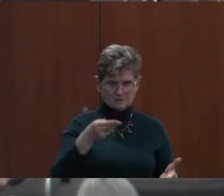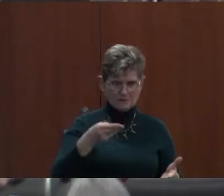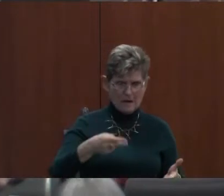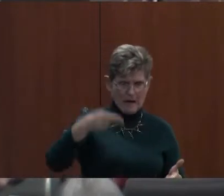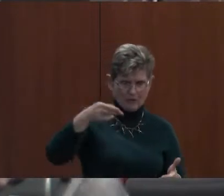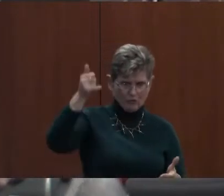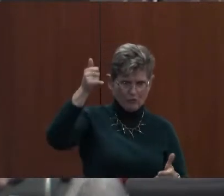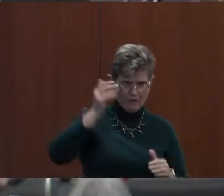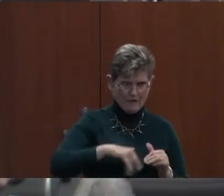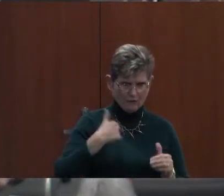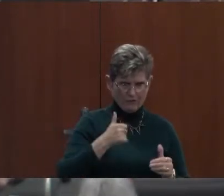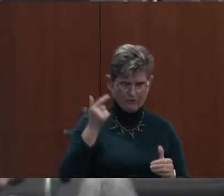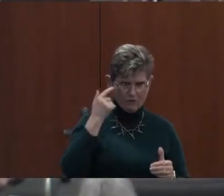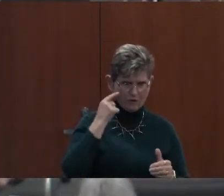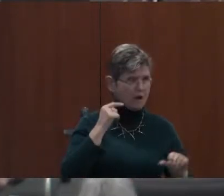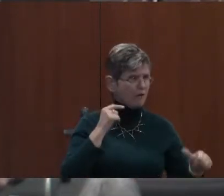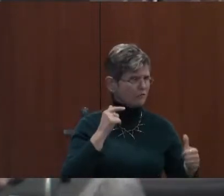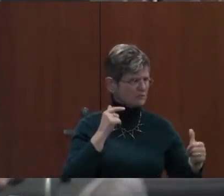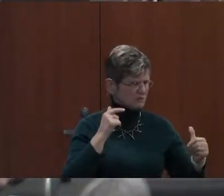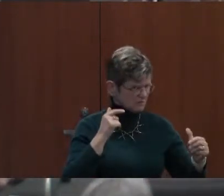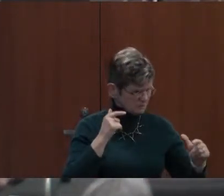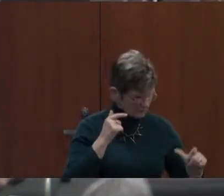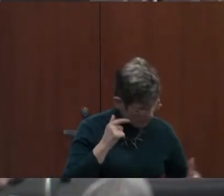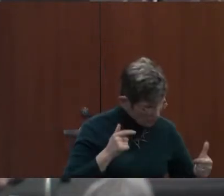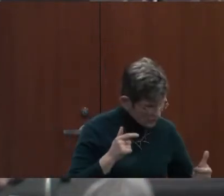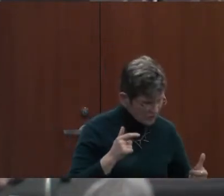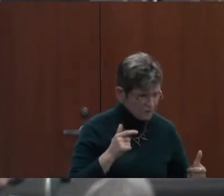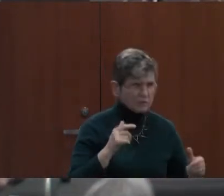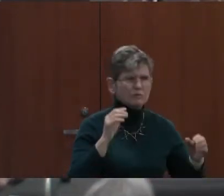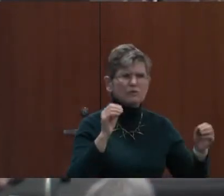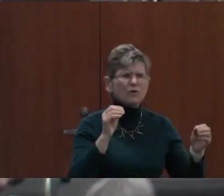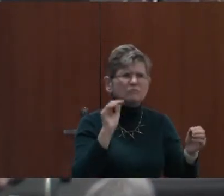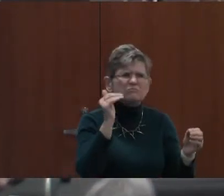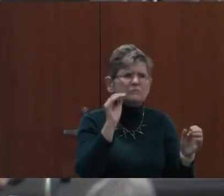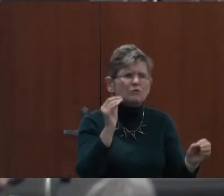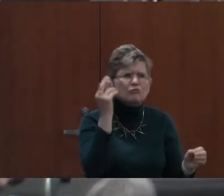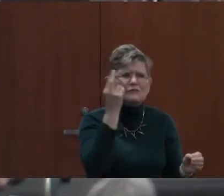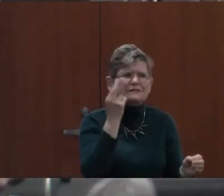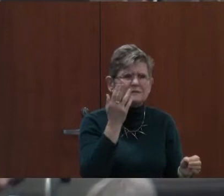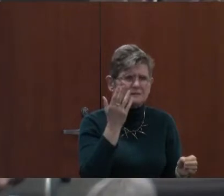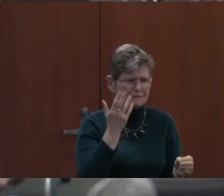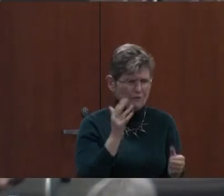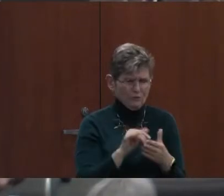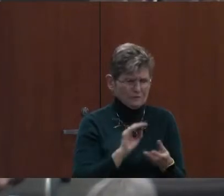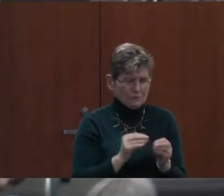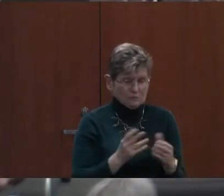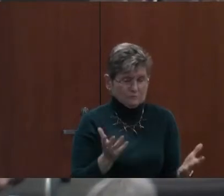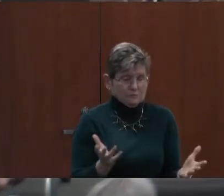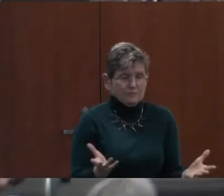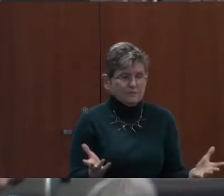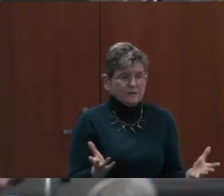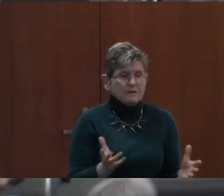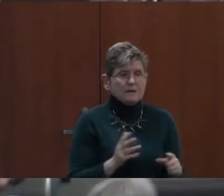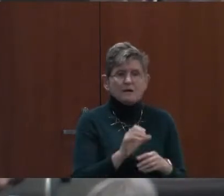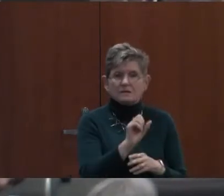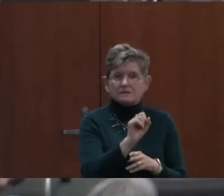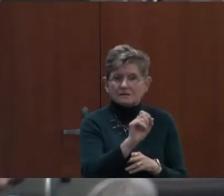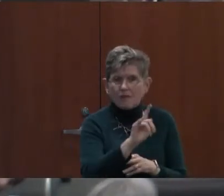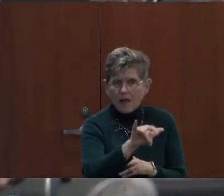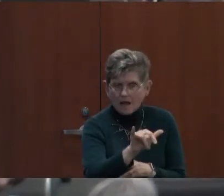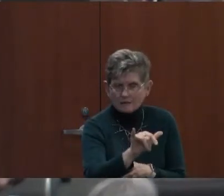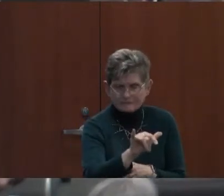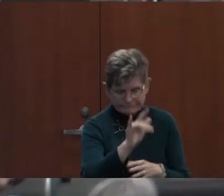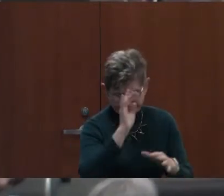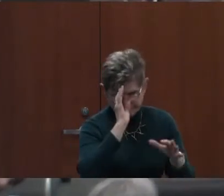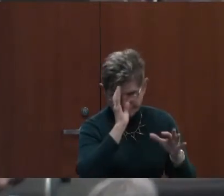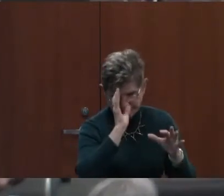thought. And there's really not any rhyme or reason to why we've seen some of those numbers. But supplies, we've